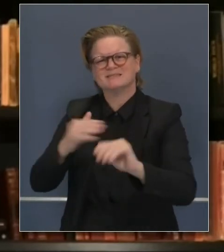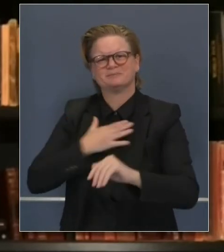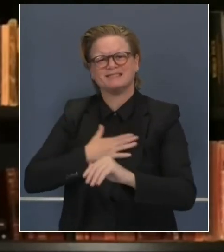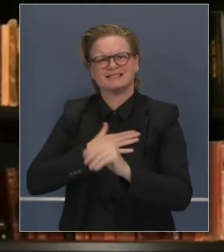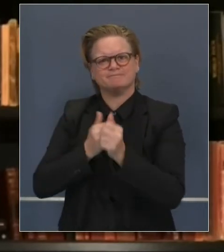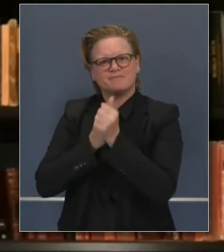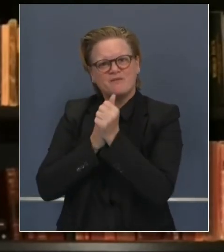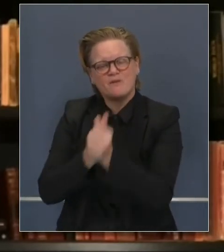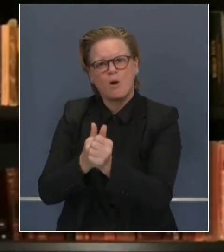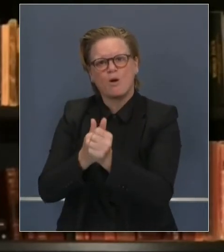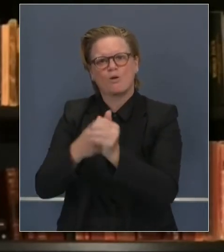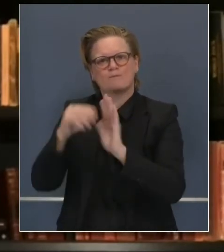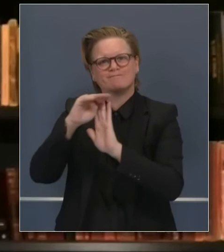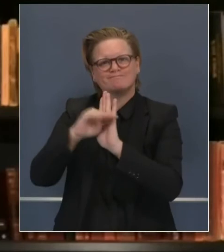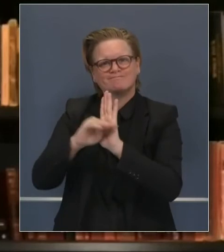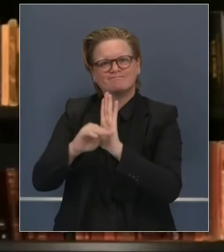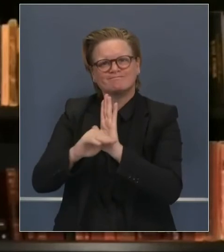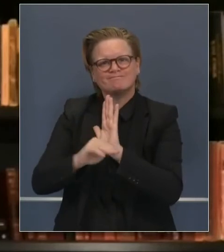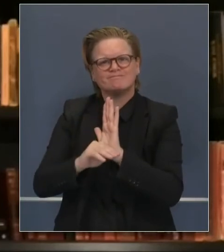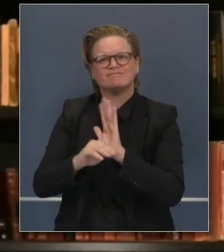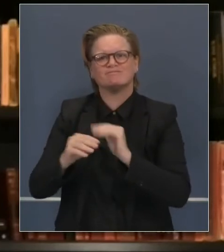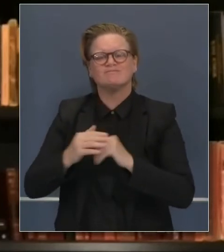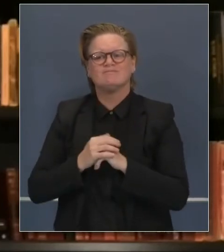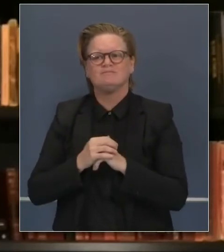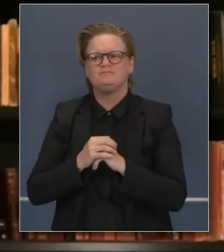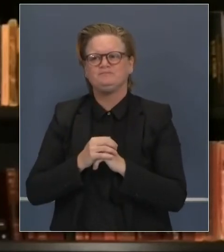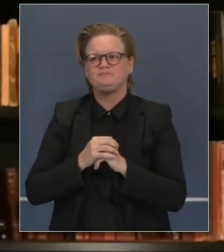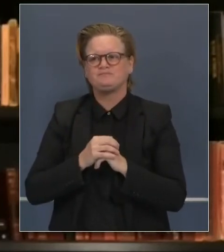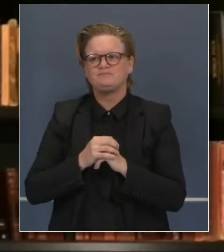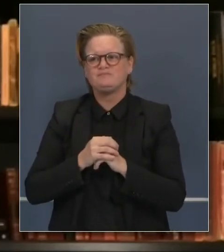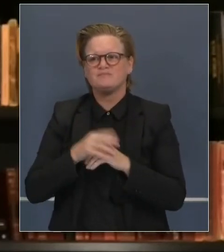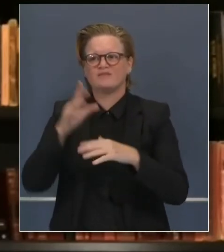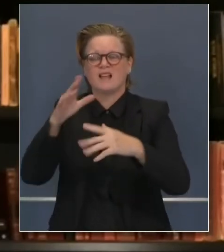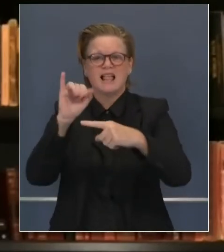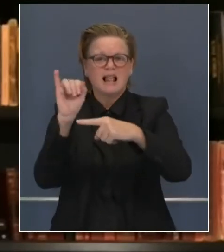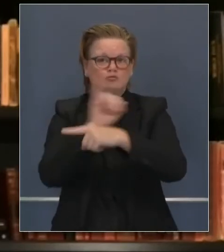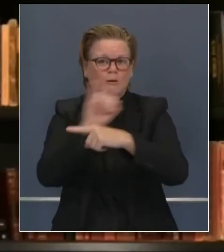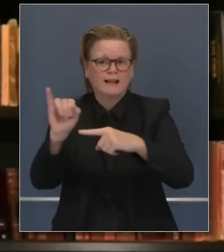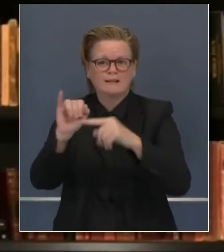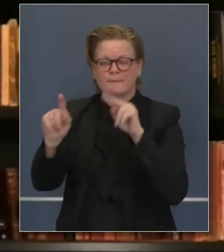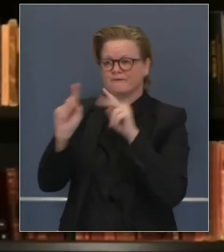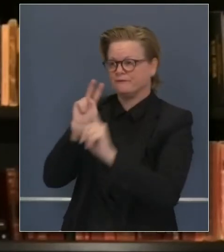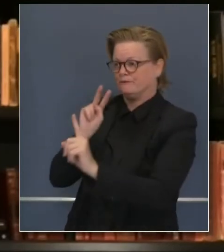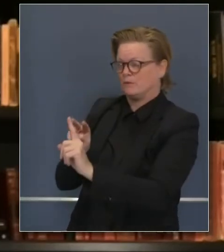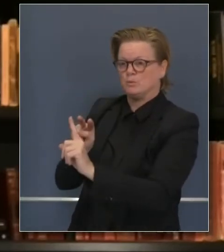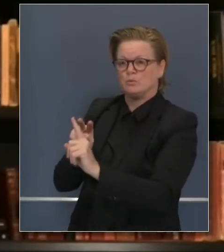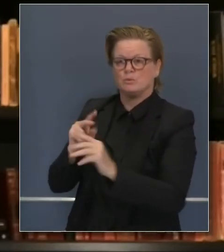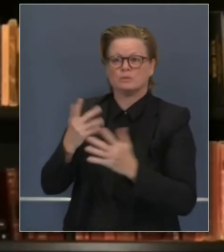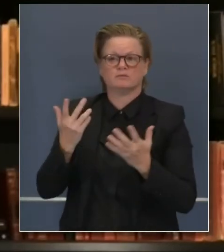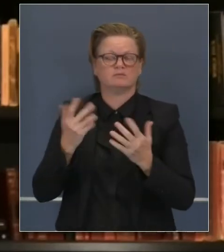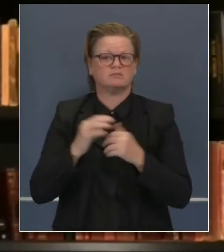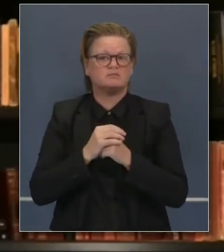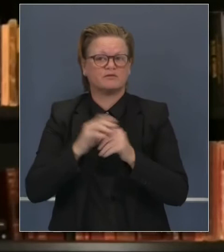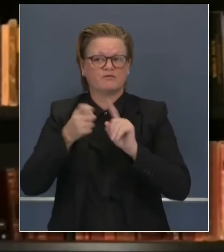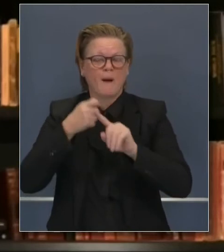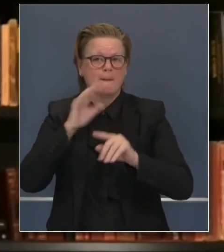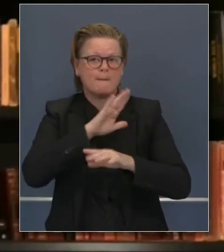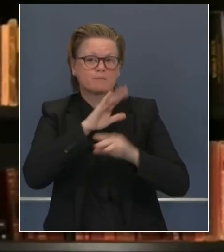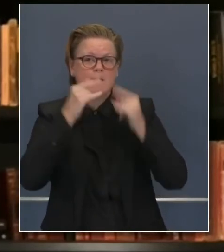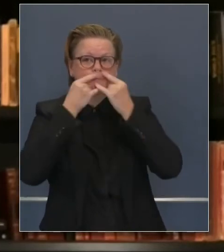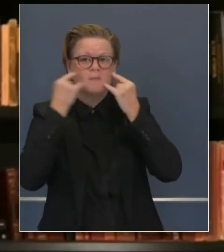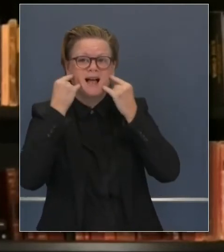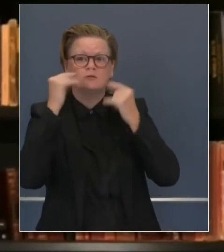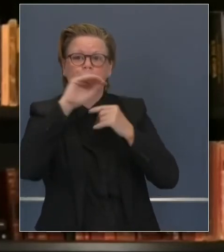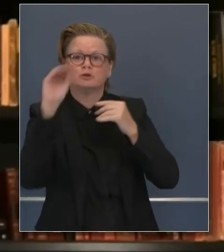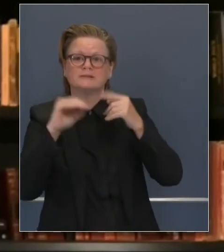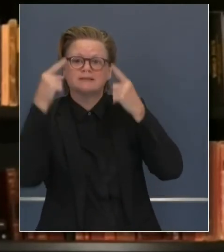from a sector perspective, an industry perspective, both on the ground from a masking perspective at the local level, some wonderful leaders